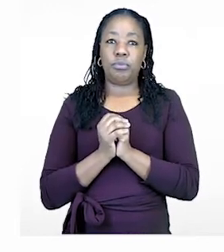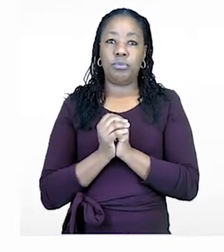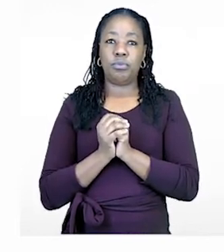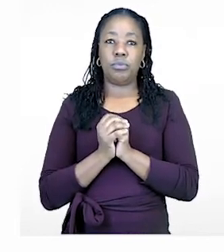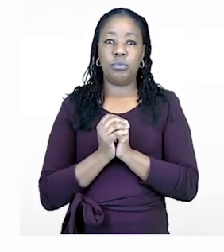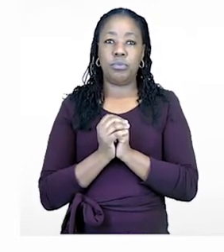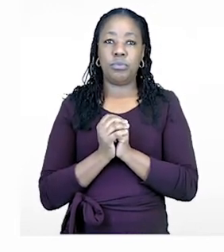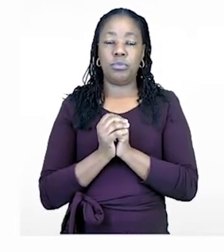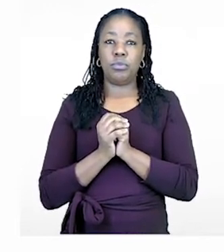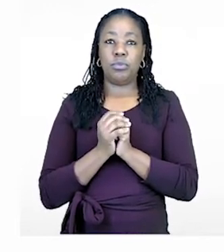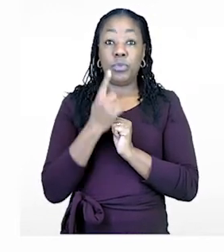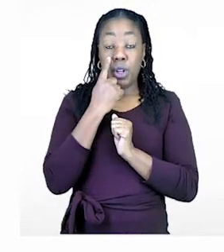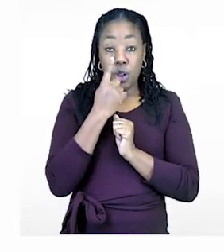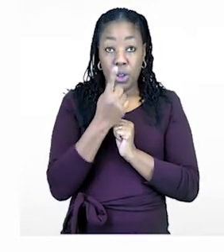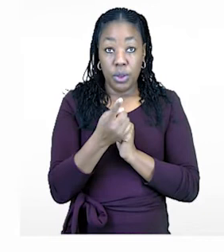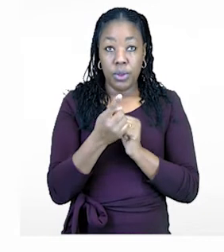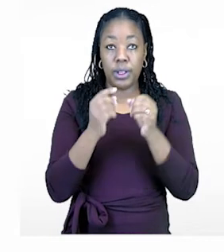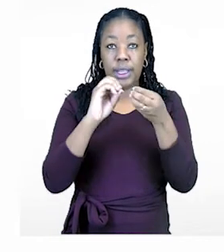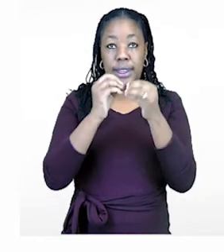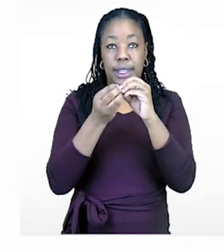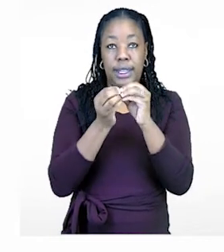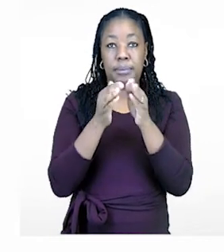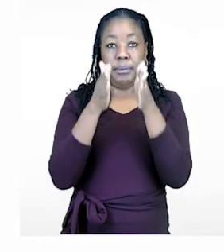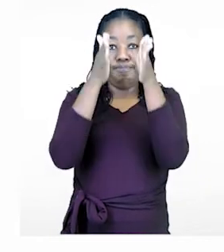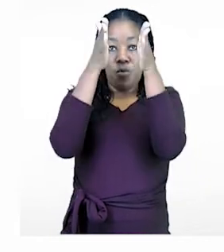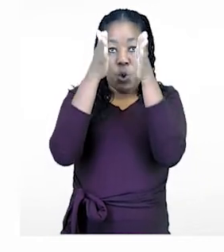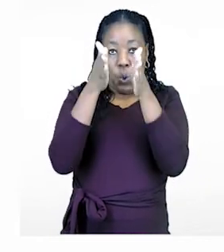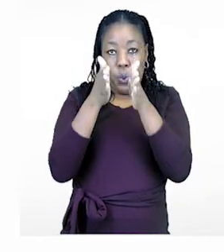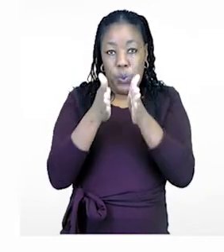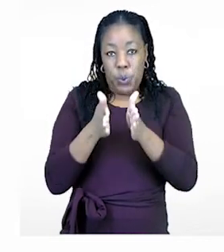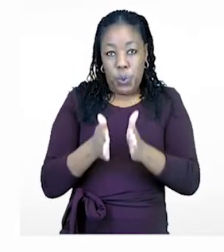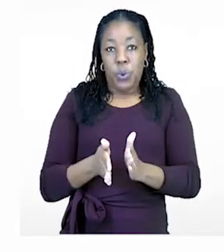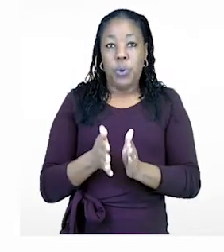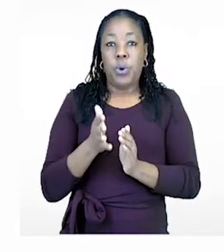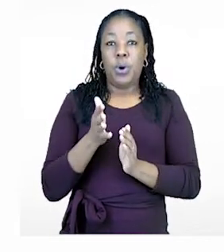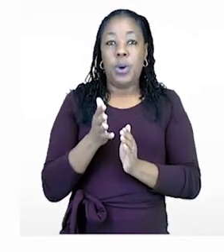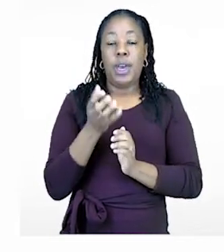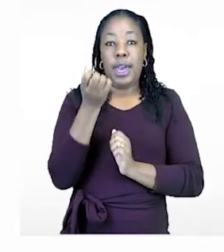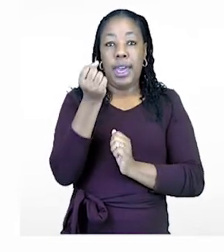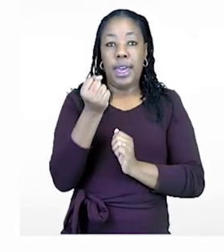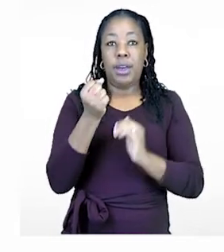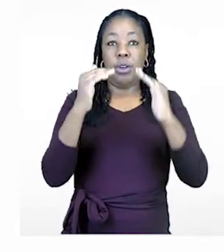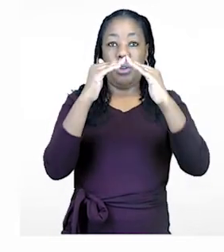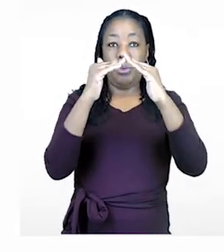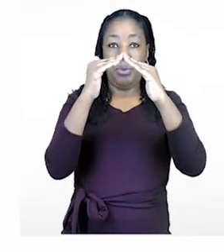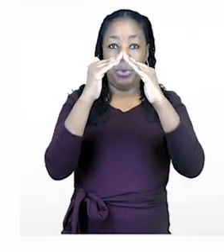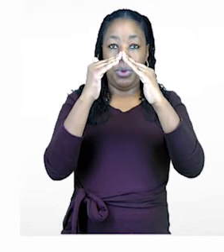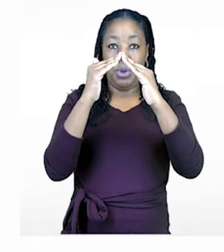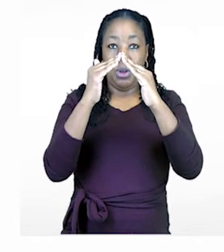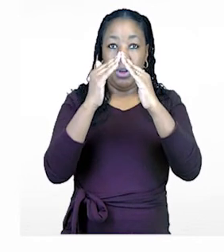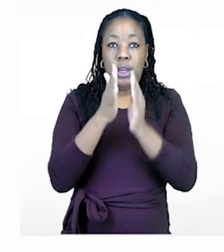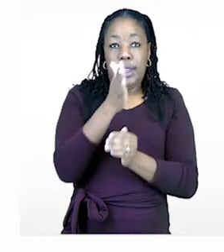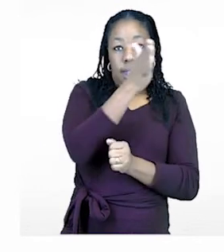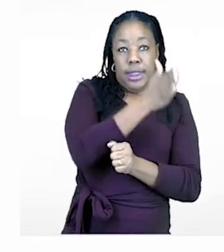at the numbers in the center and write one less on the left-hand side and one